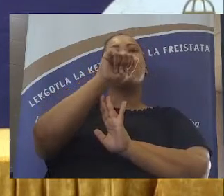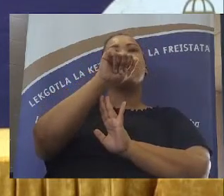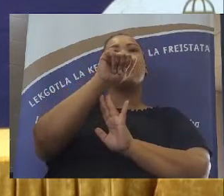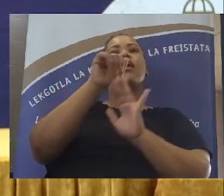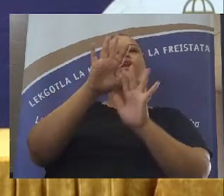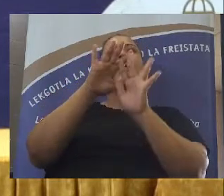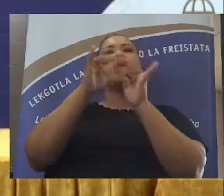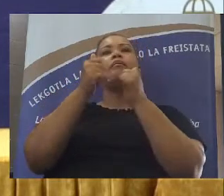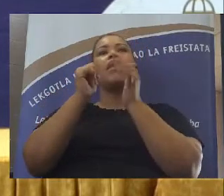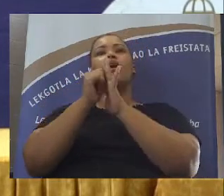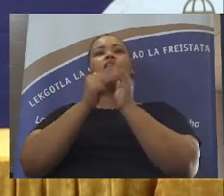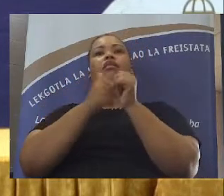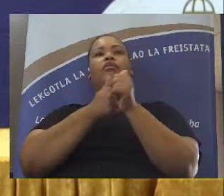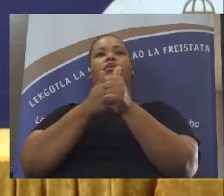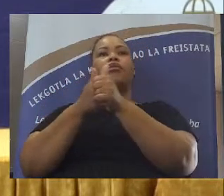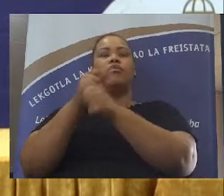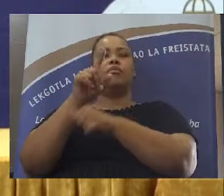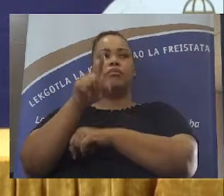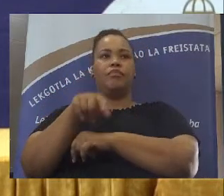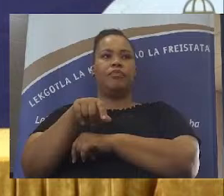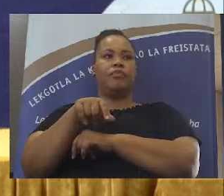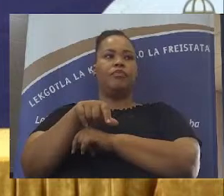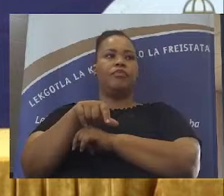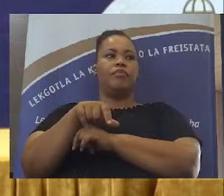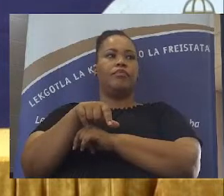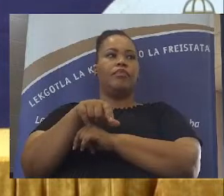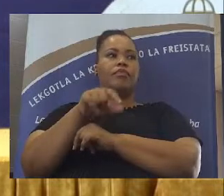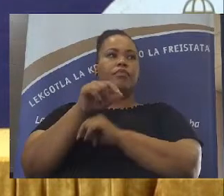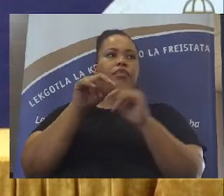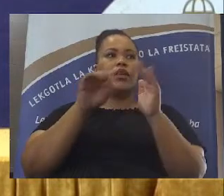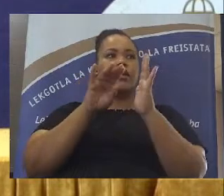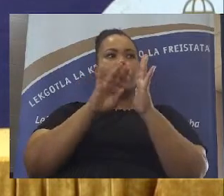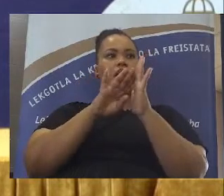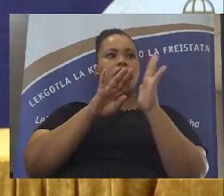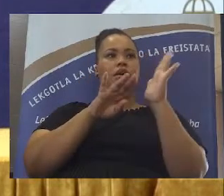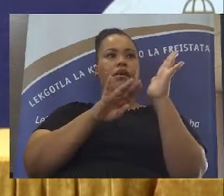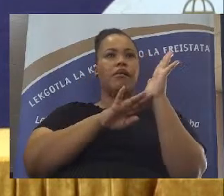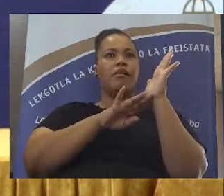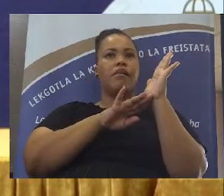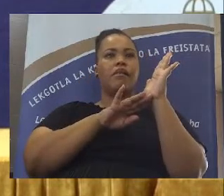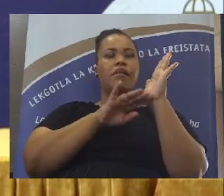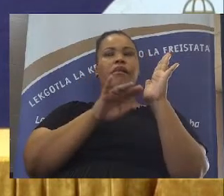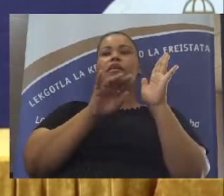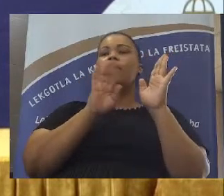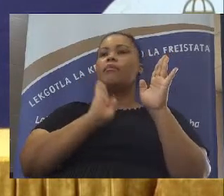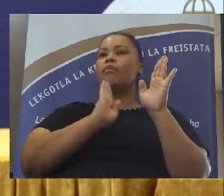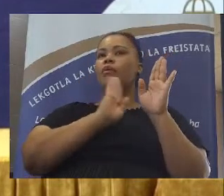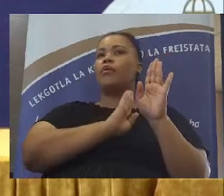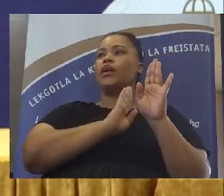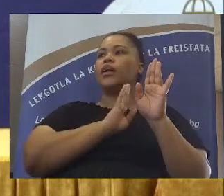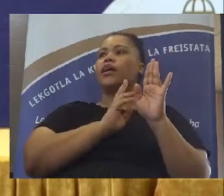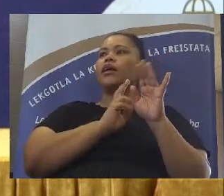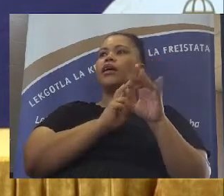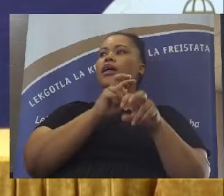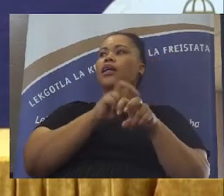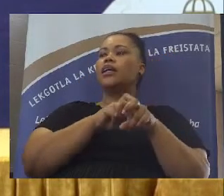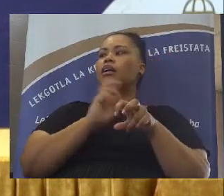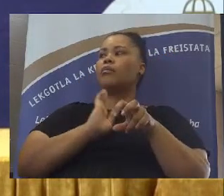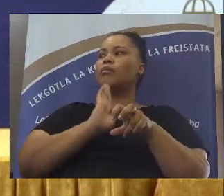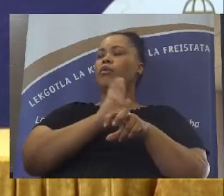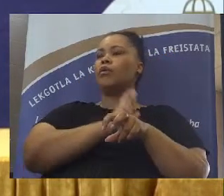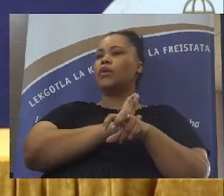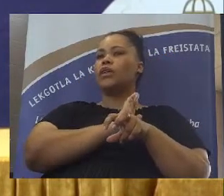Act. The bill set the criteria and the composition of the board and require the board